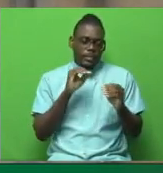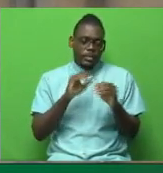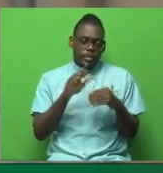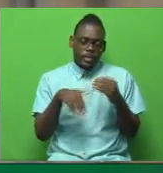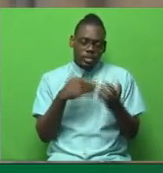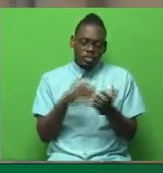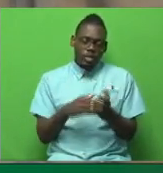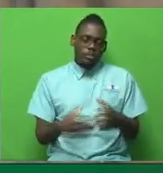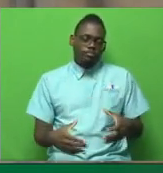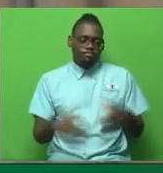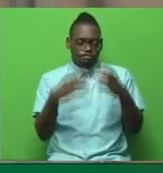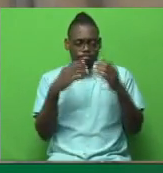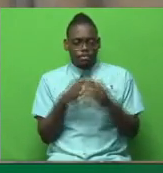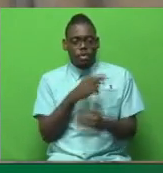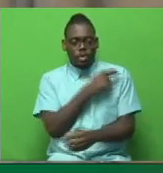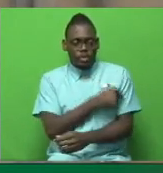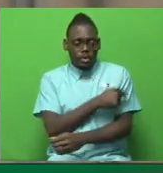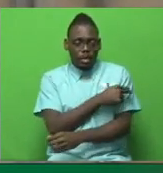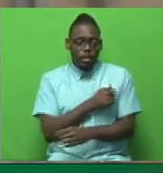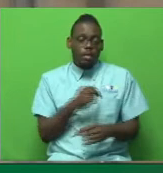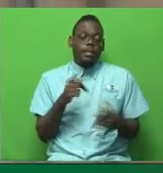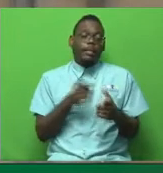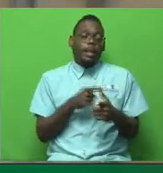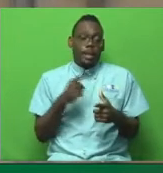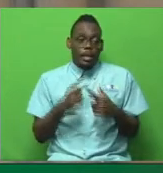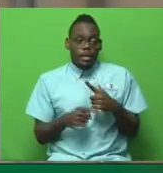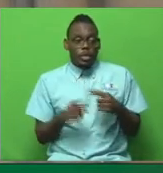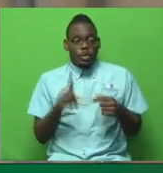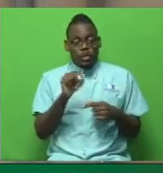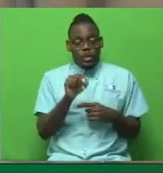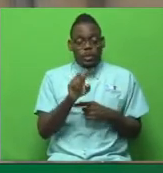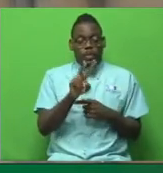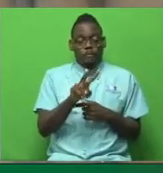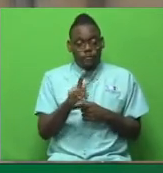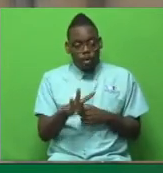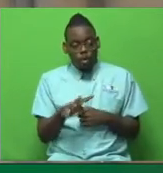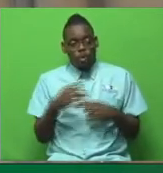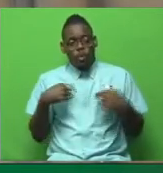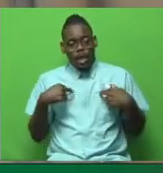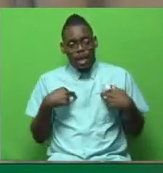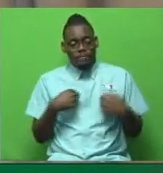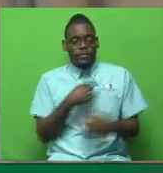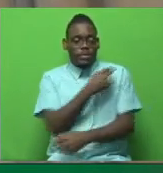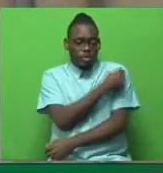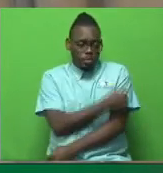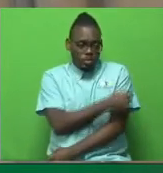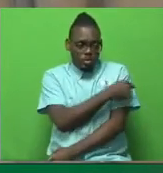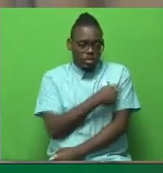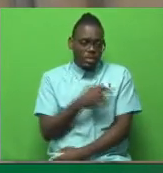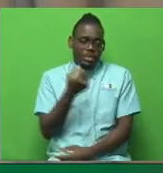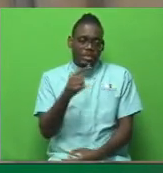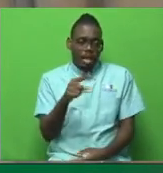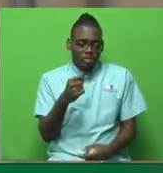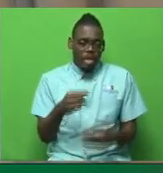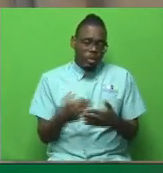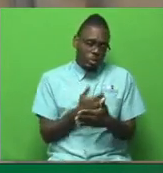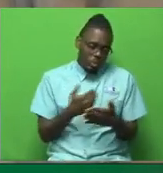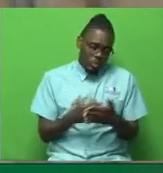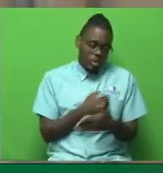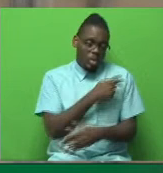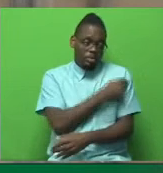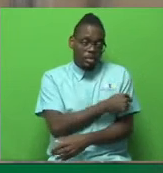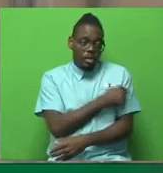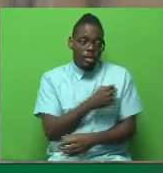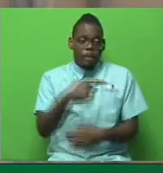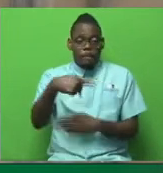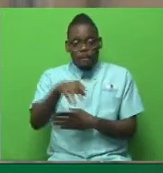they will join arima with their new hospital Sangre Grande with their new hospital 0.410 up and running and be